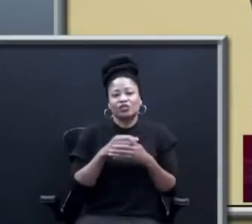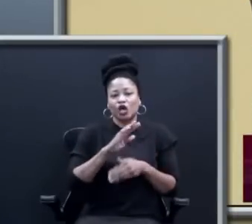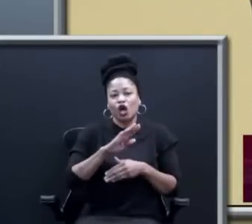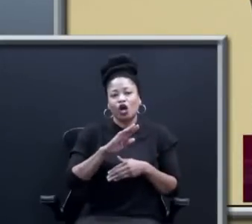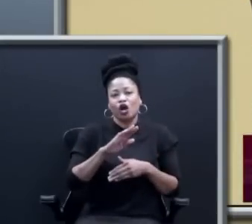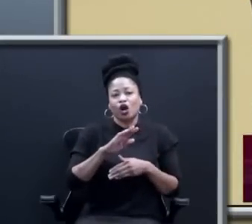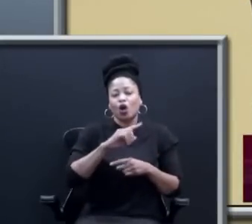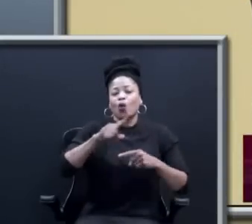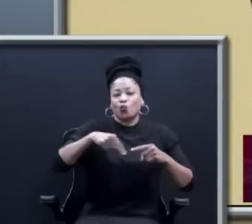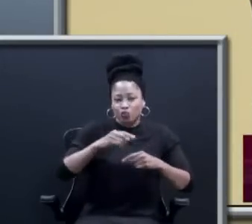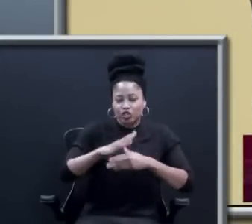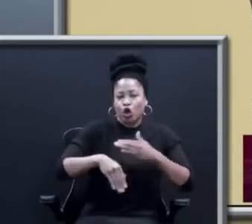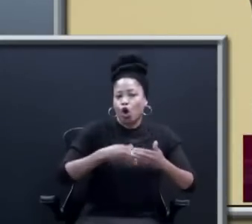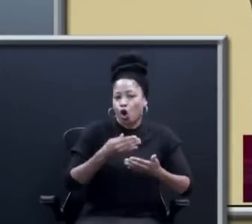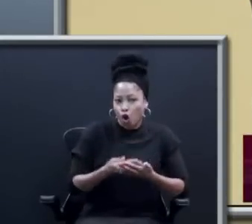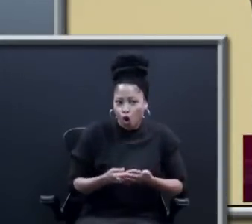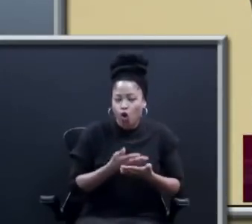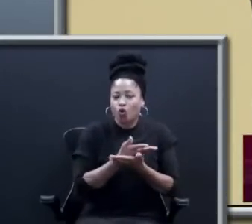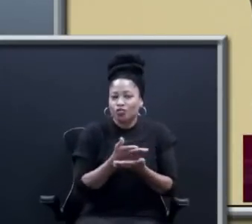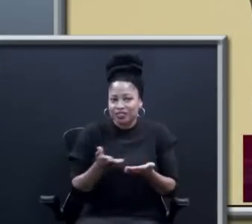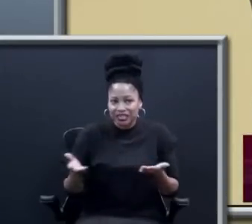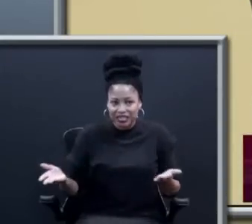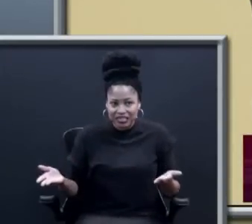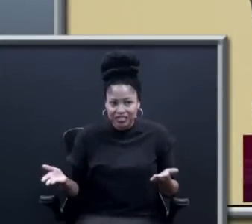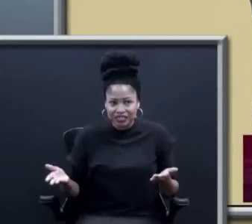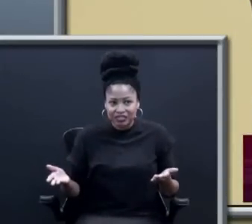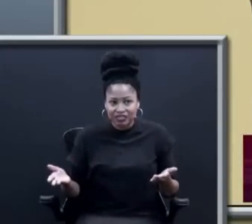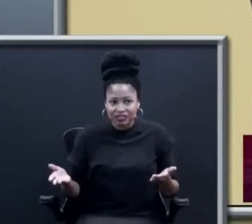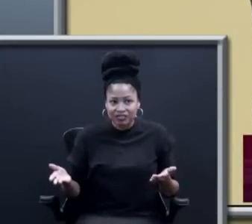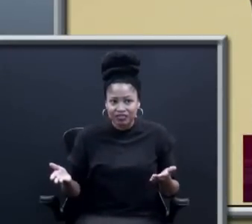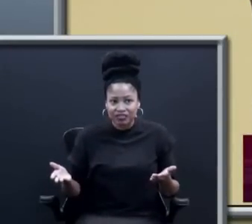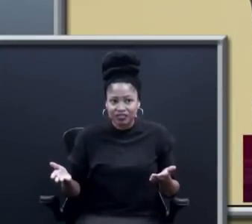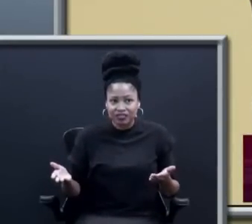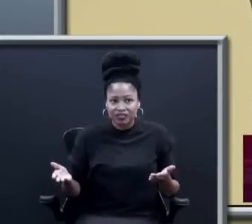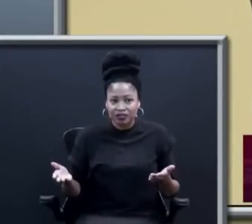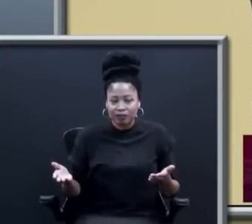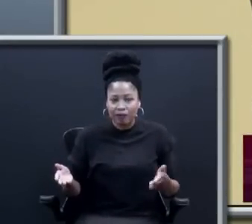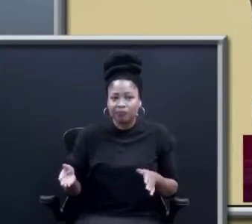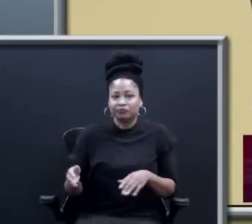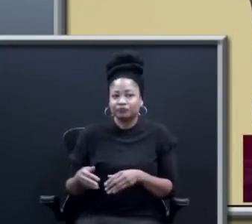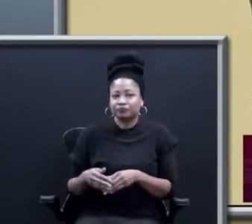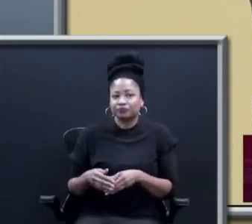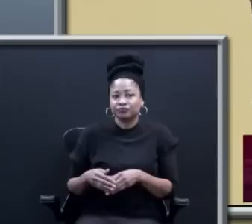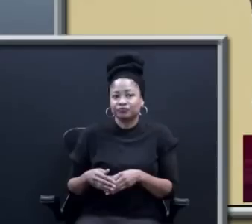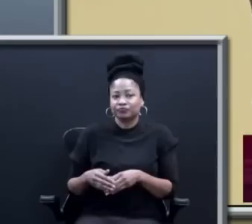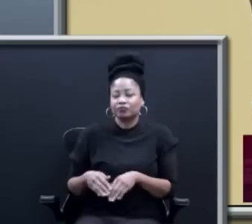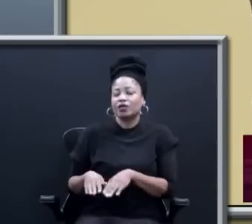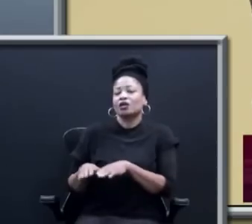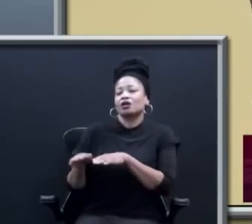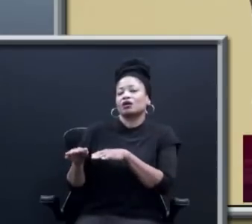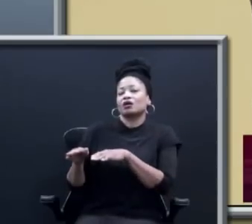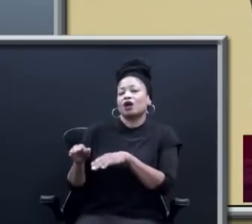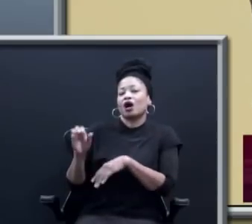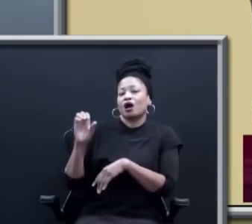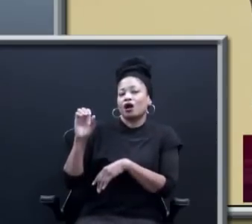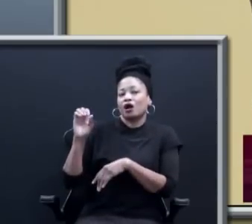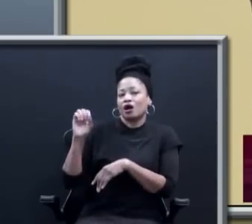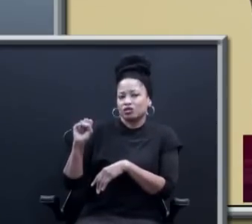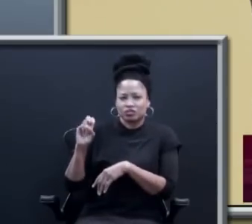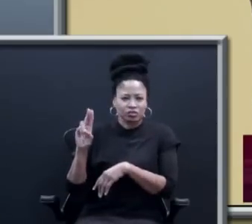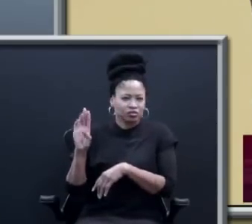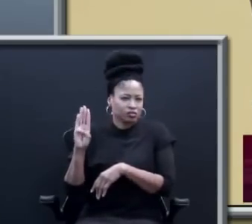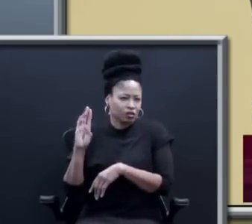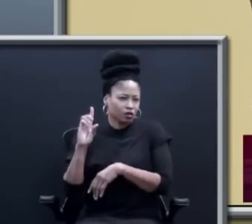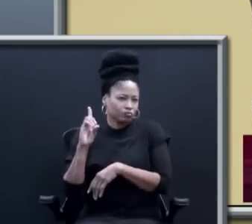be subdued unto him, then shall the Son also himself be subject unto him that put all